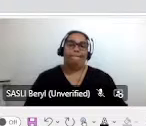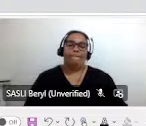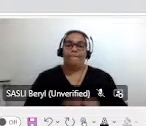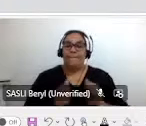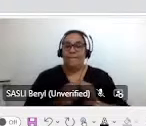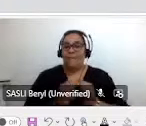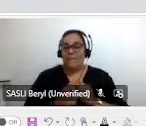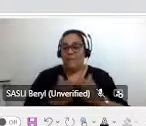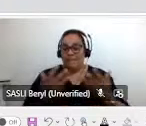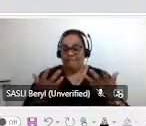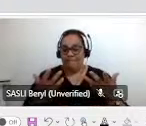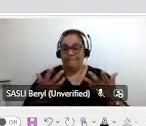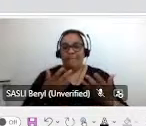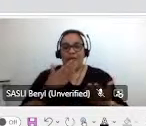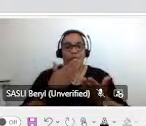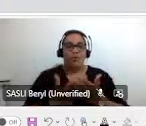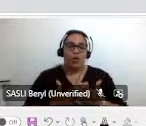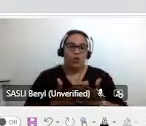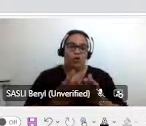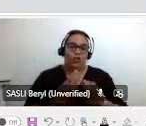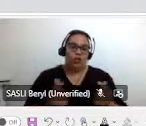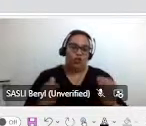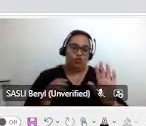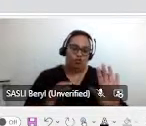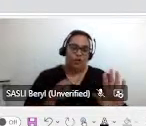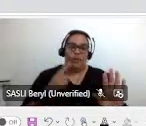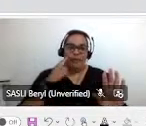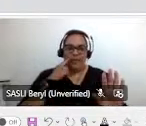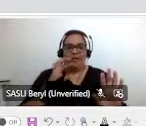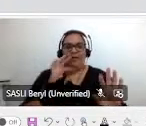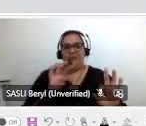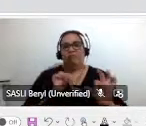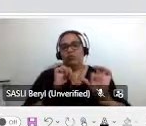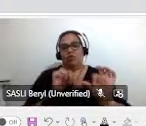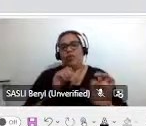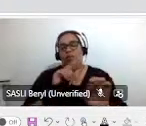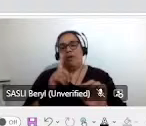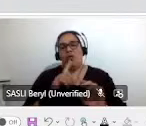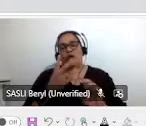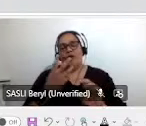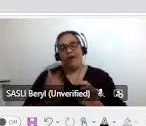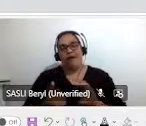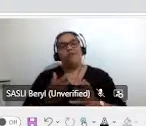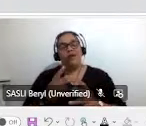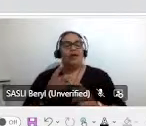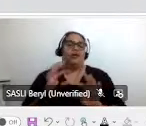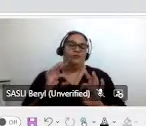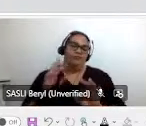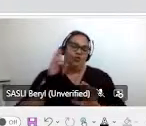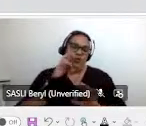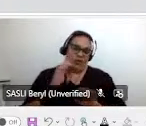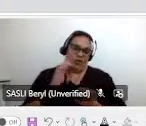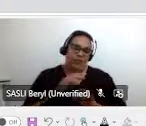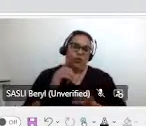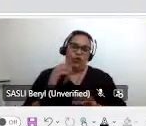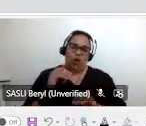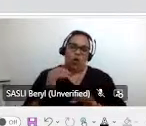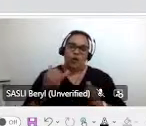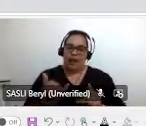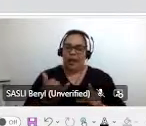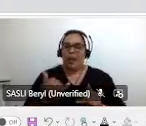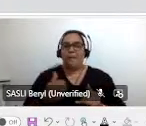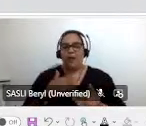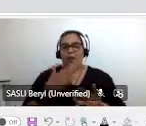Colleagues, those are proposed resolutions. I think it's consistent what we raised and it's reasonable. So